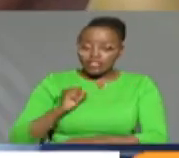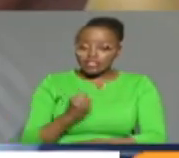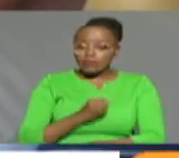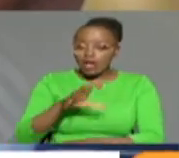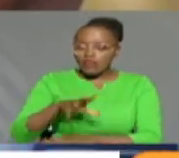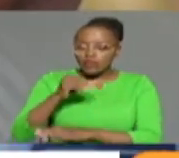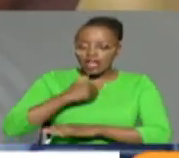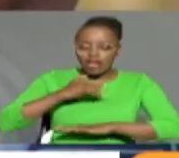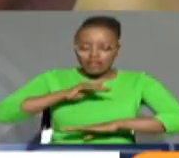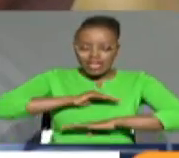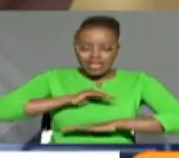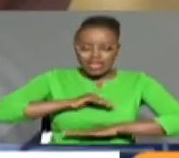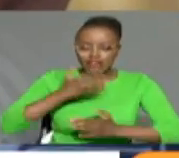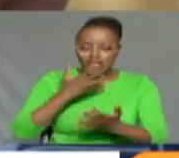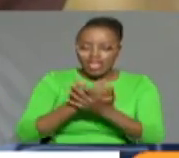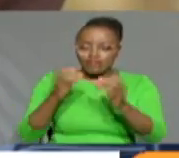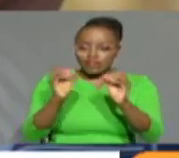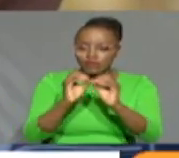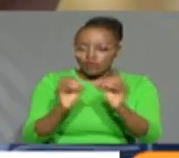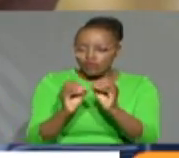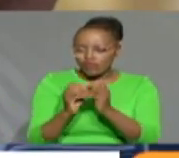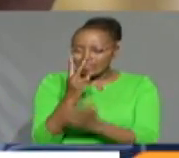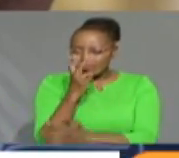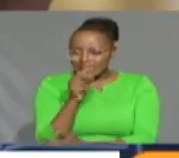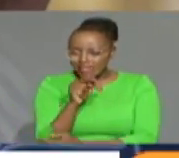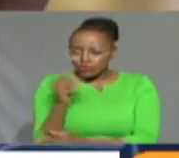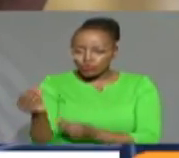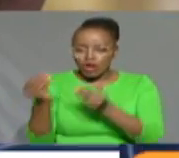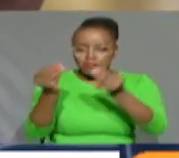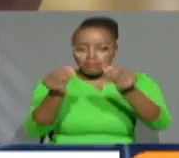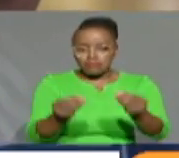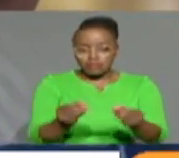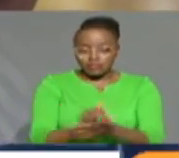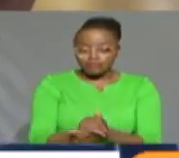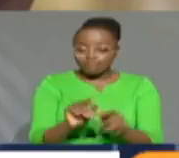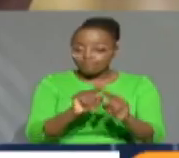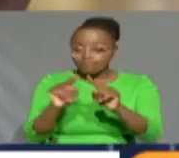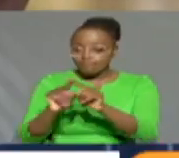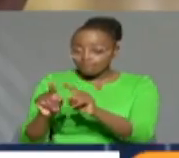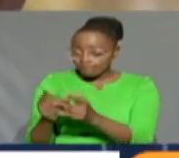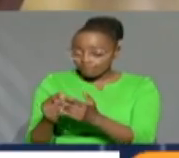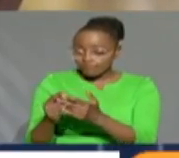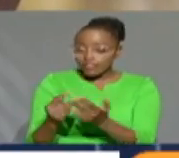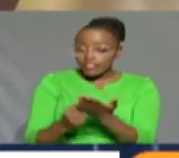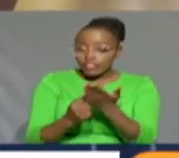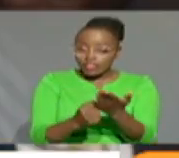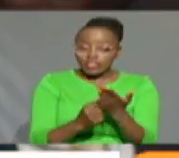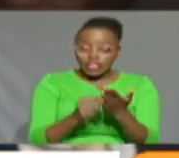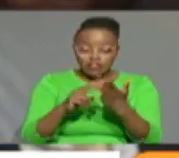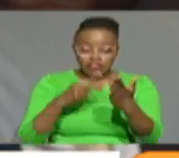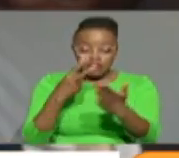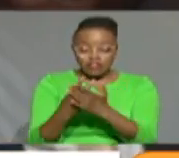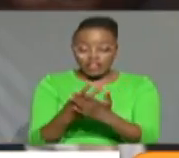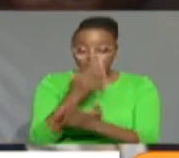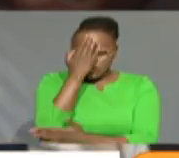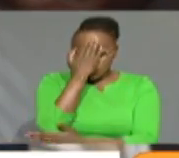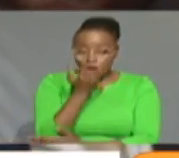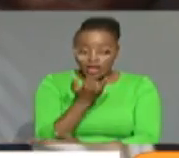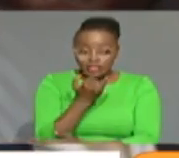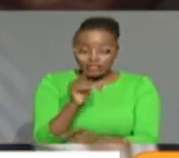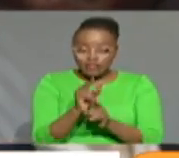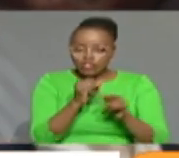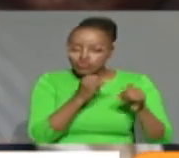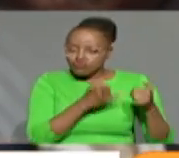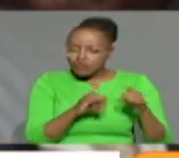found insufficient grounds in the allegations tabled. Various attempts at mediation have also failed since revelations